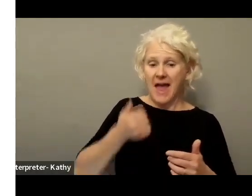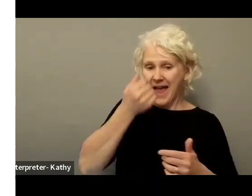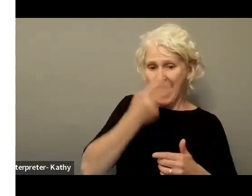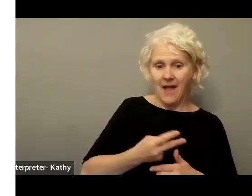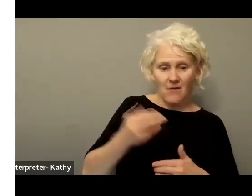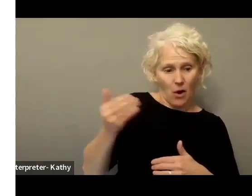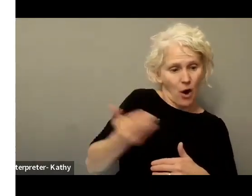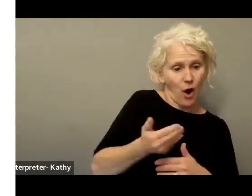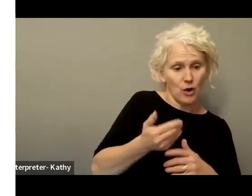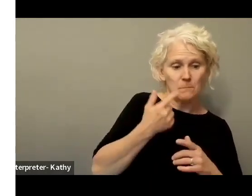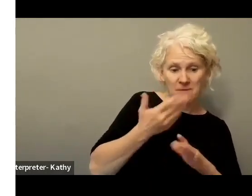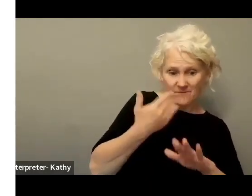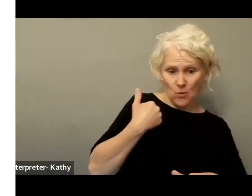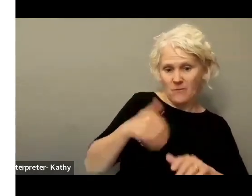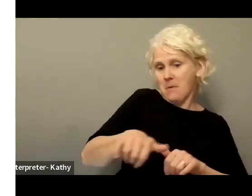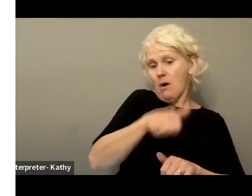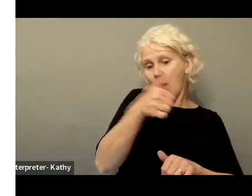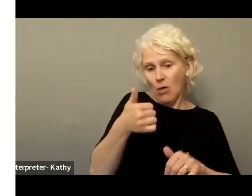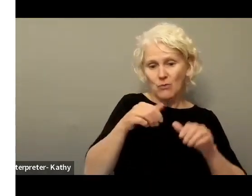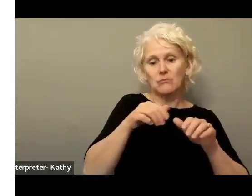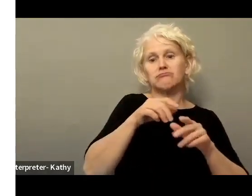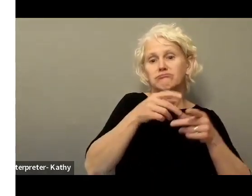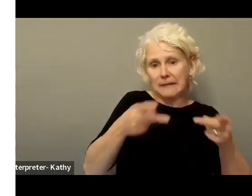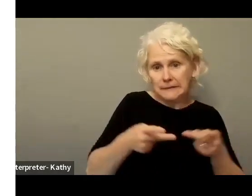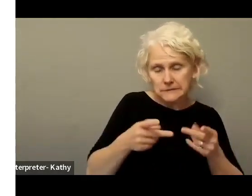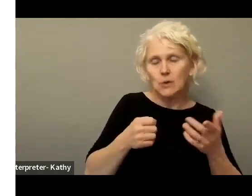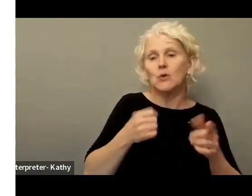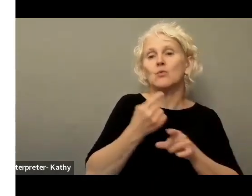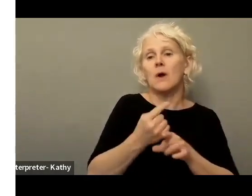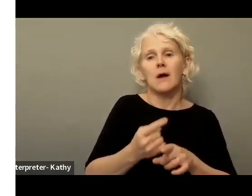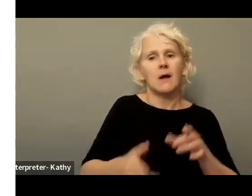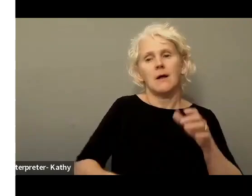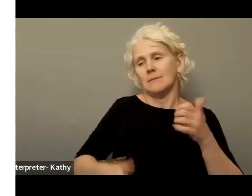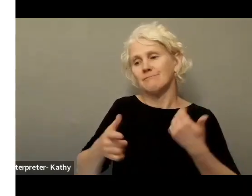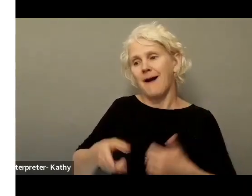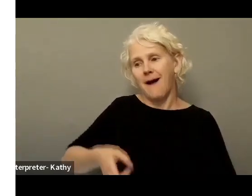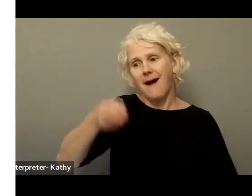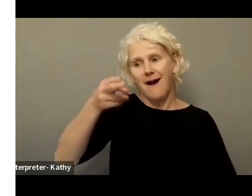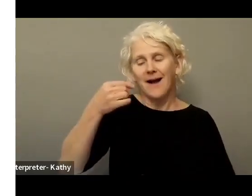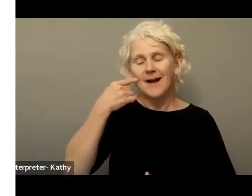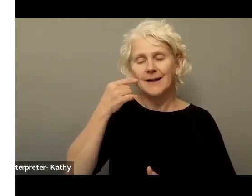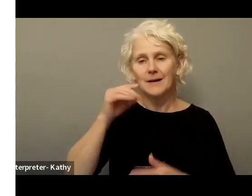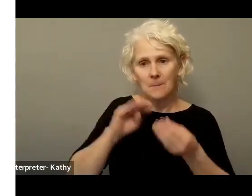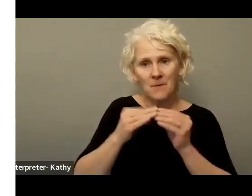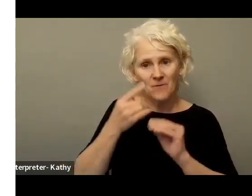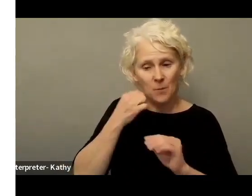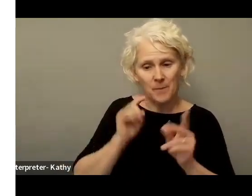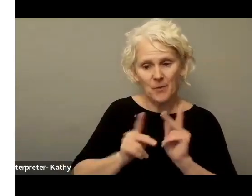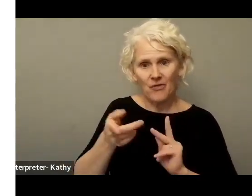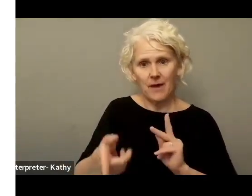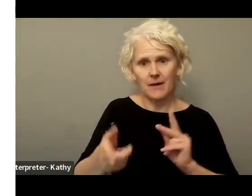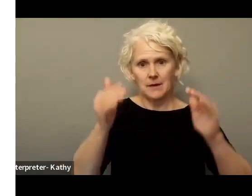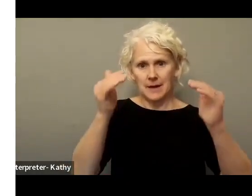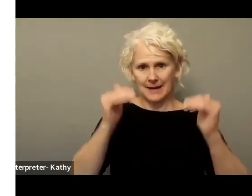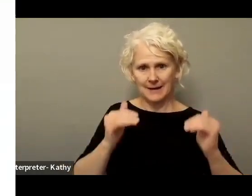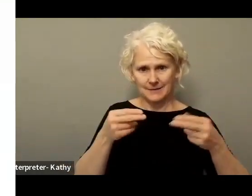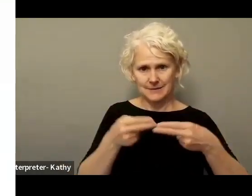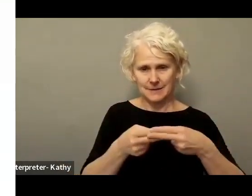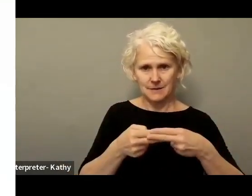another facility. Okay, well, that's pretty overwhelmingly true for the people that were there. All right, next slide.